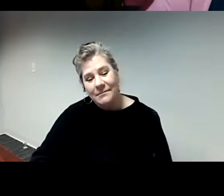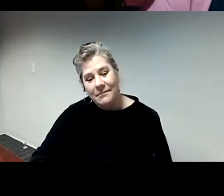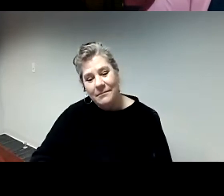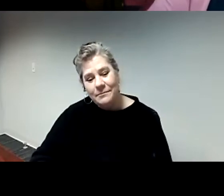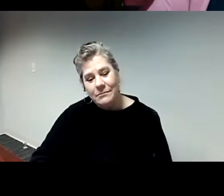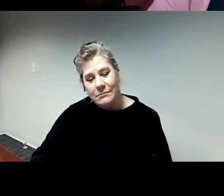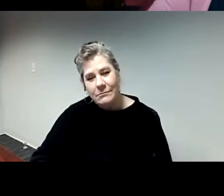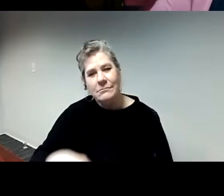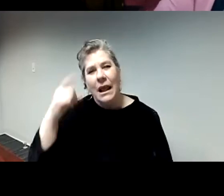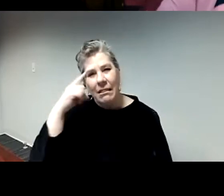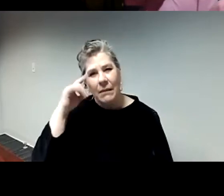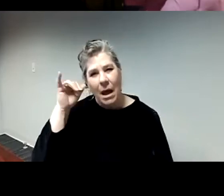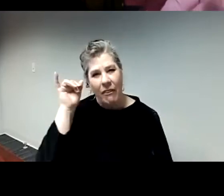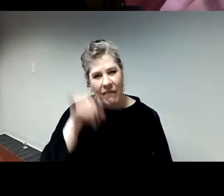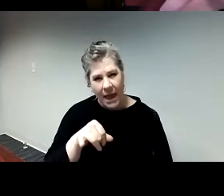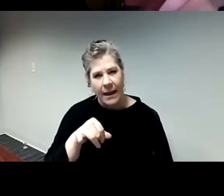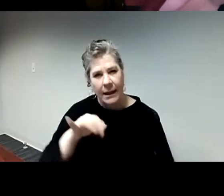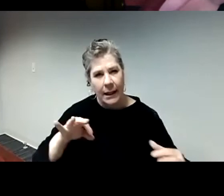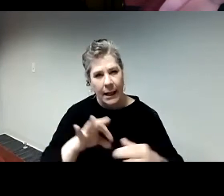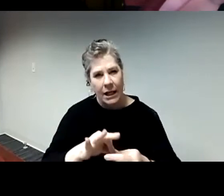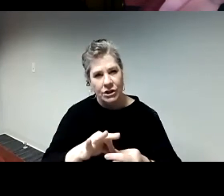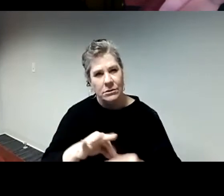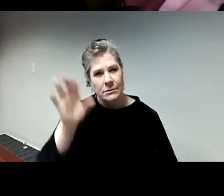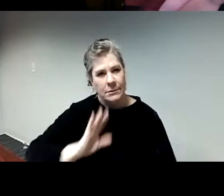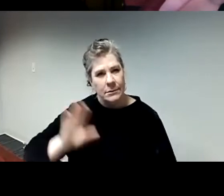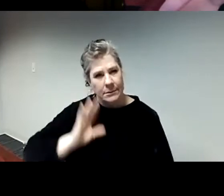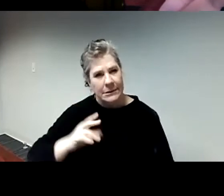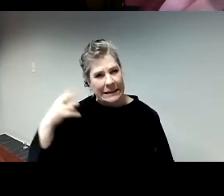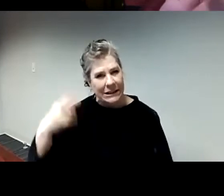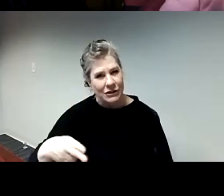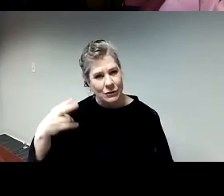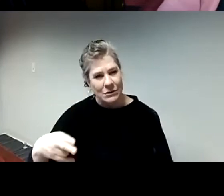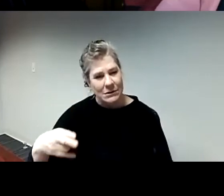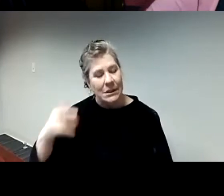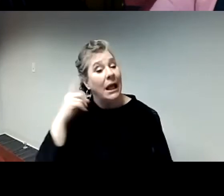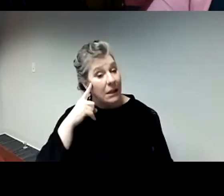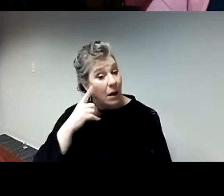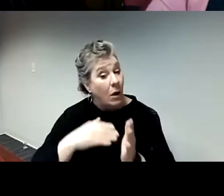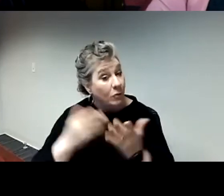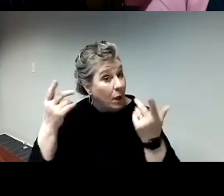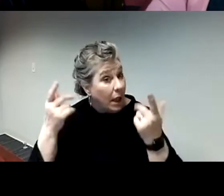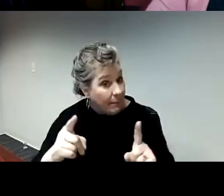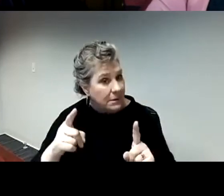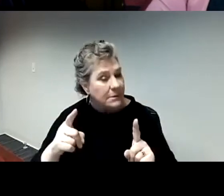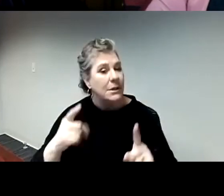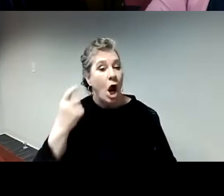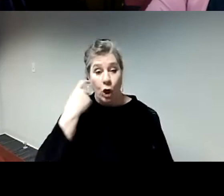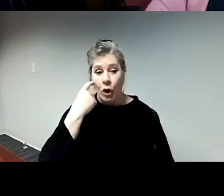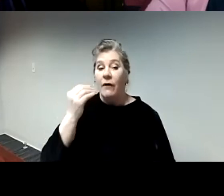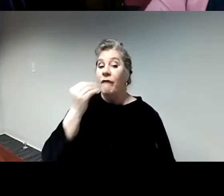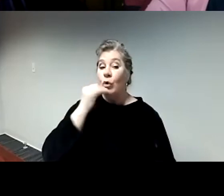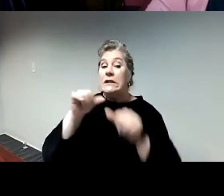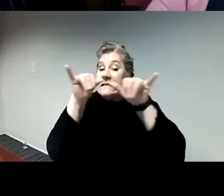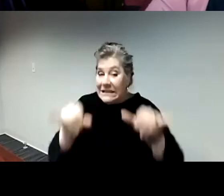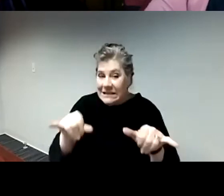And in thinking about that, I think that a lot of the ways in which our current food systems, especially